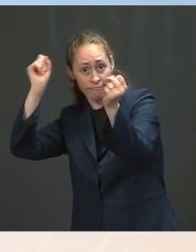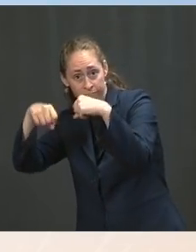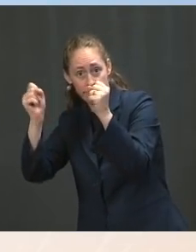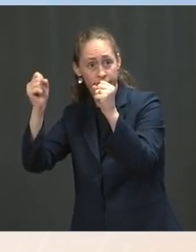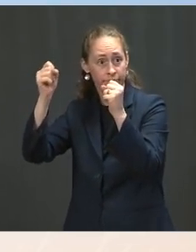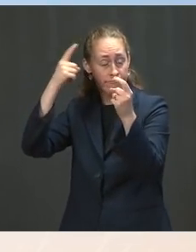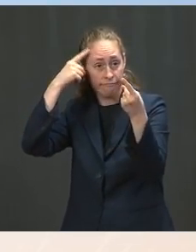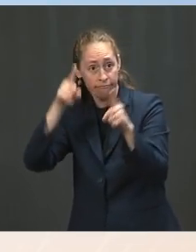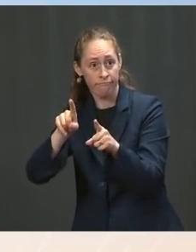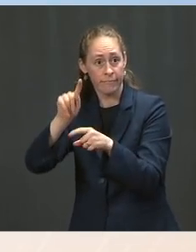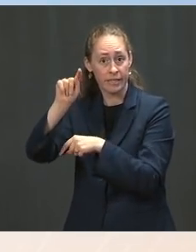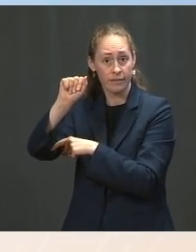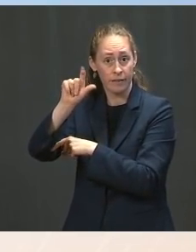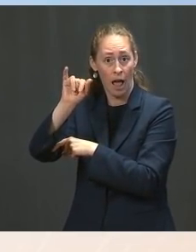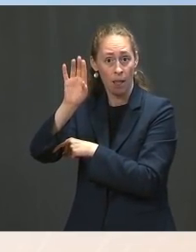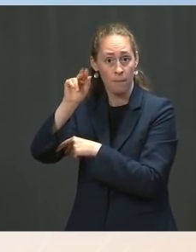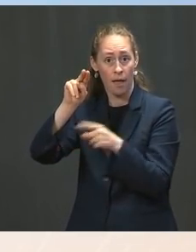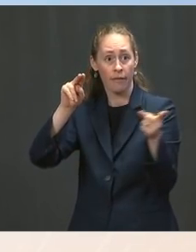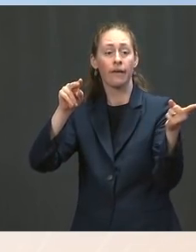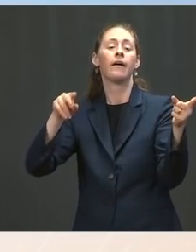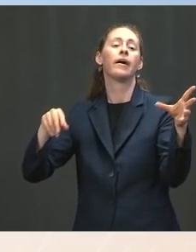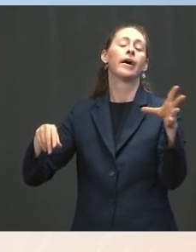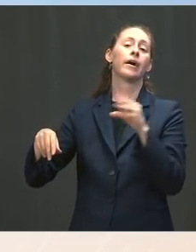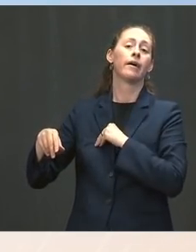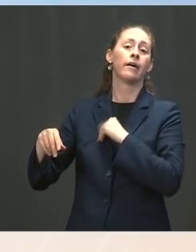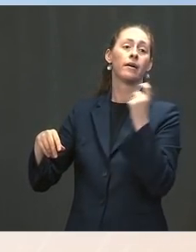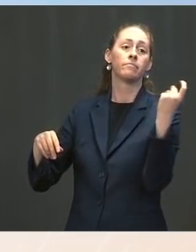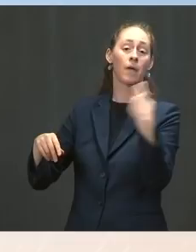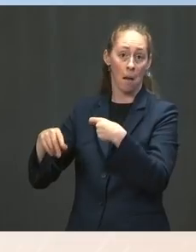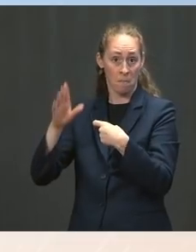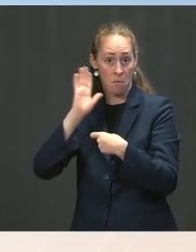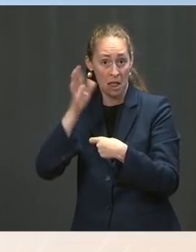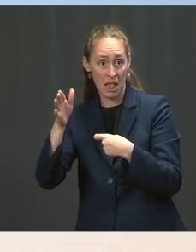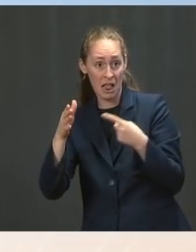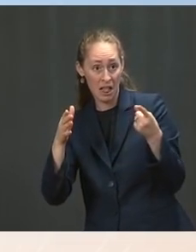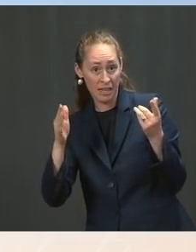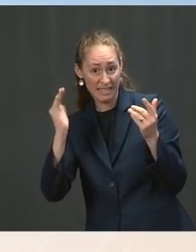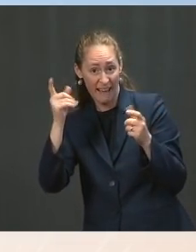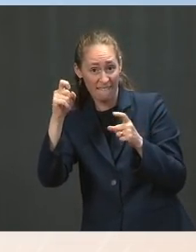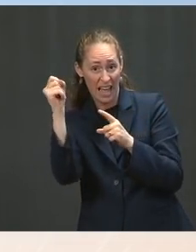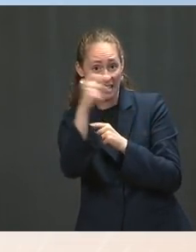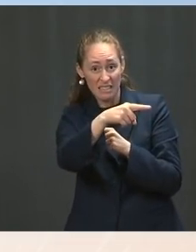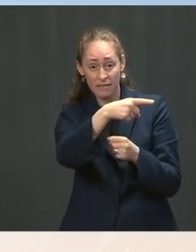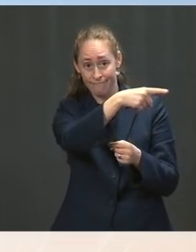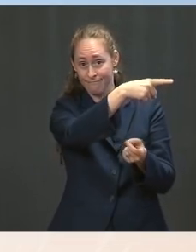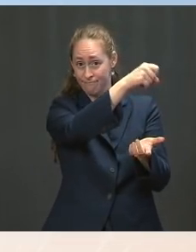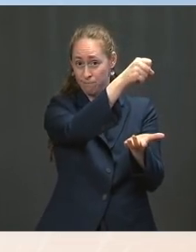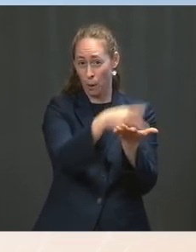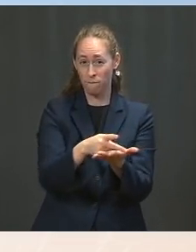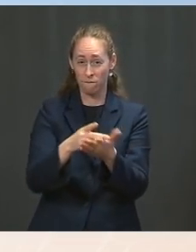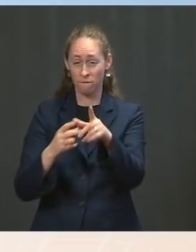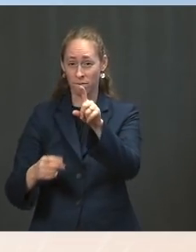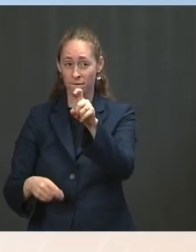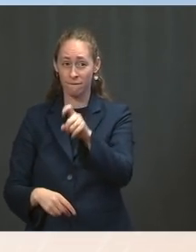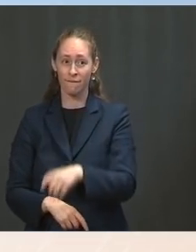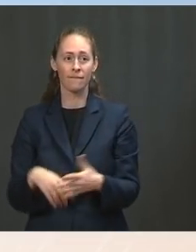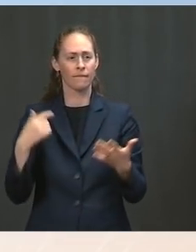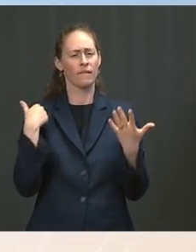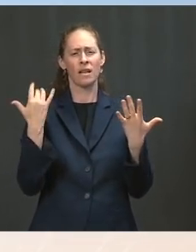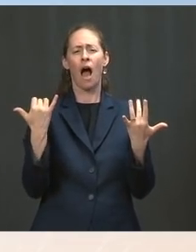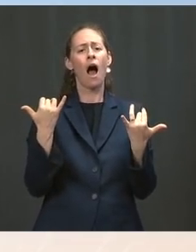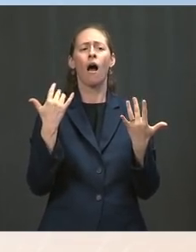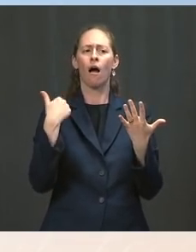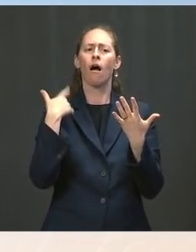I said, we are engaging with the Taliban, consulting with the Taliban on every aspect of what's happening in Kabul right